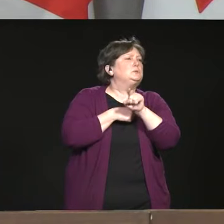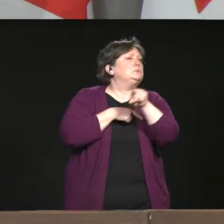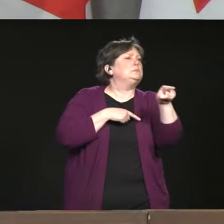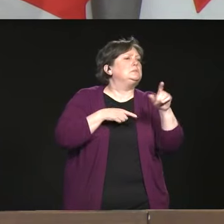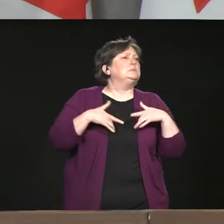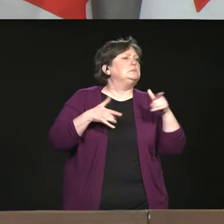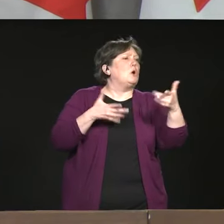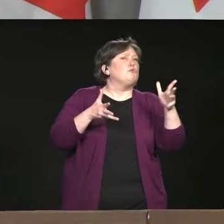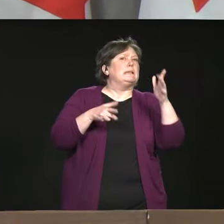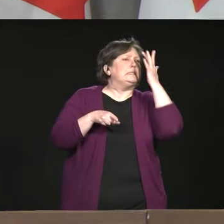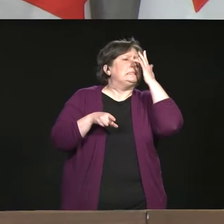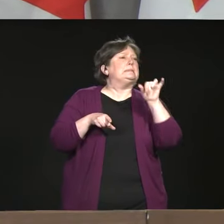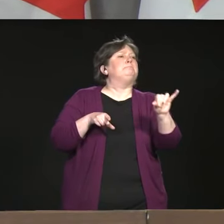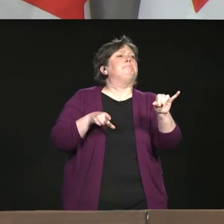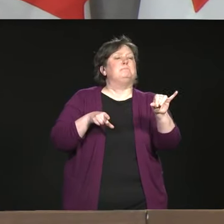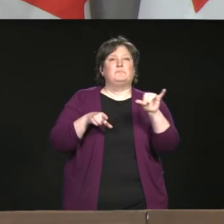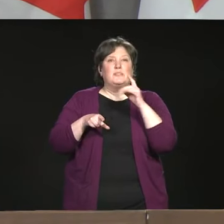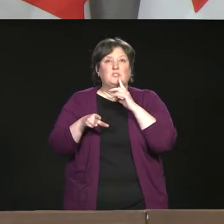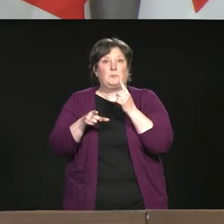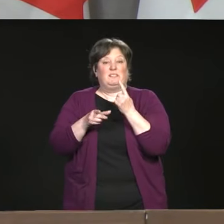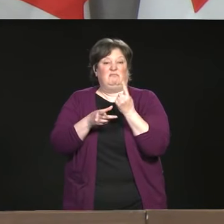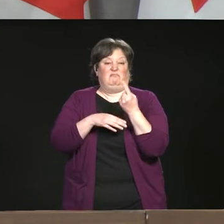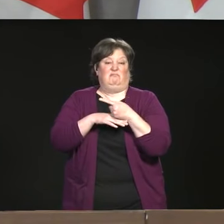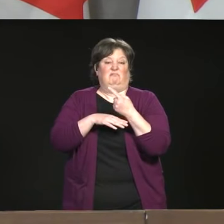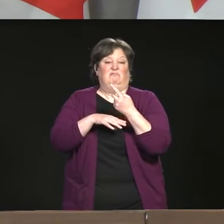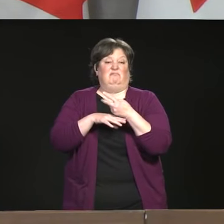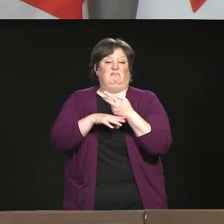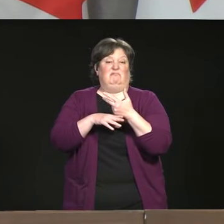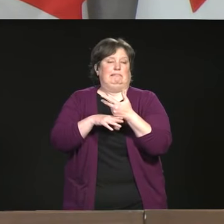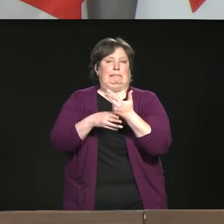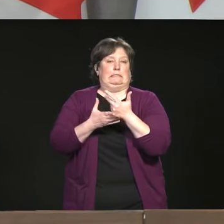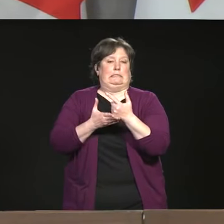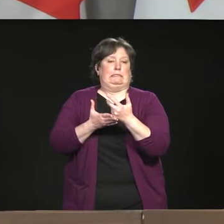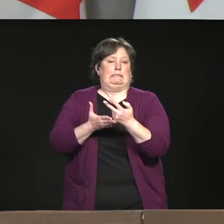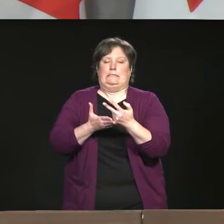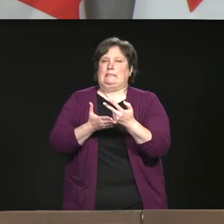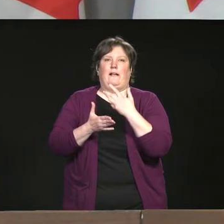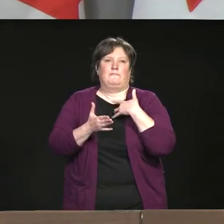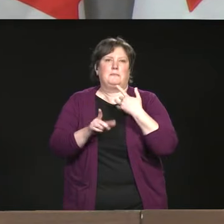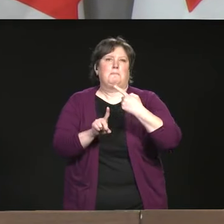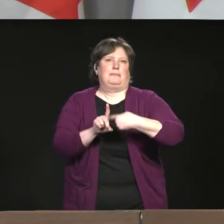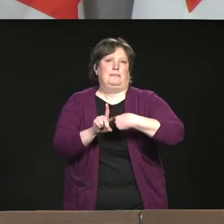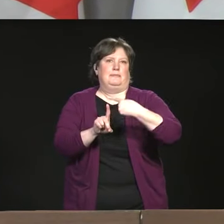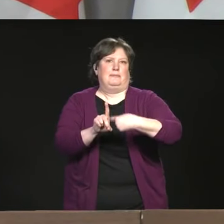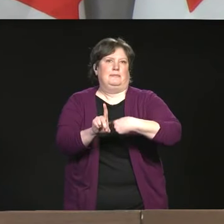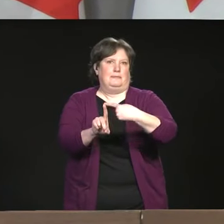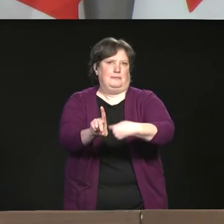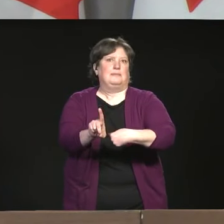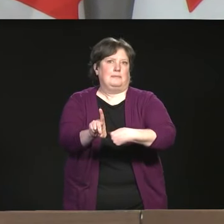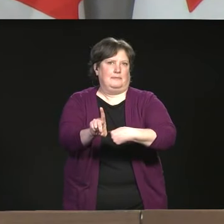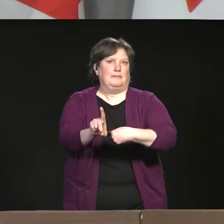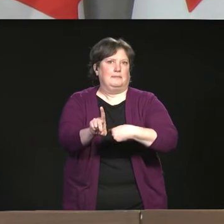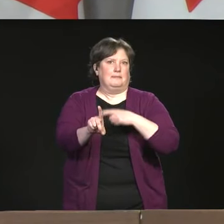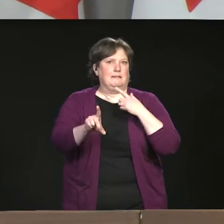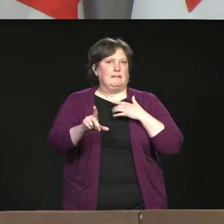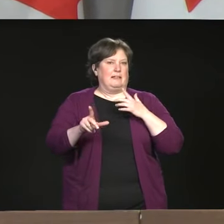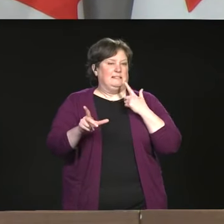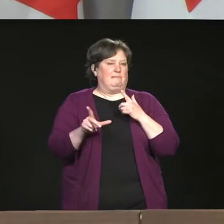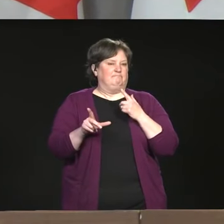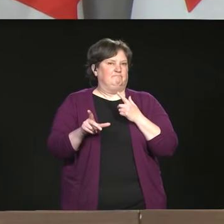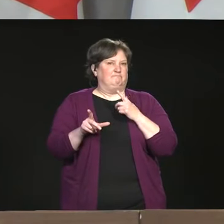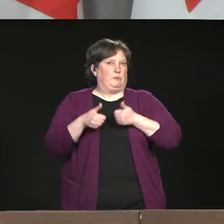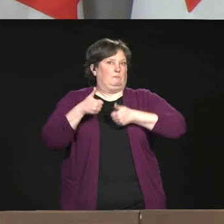days and weeks, but certainly months that this pandemic will endure. So certainly from a public health perspective, we're not thinking it's going to be over in the next